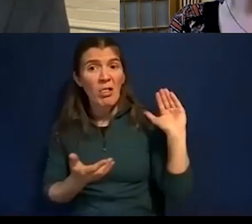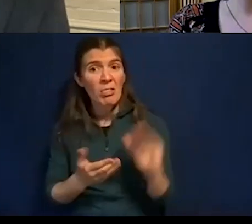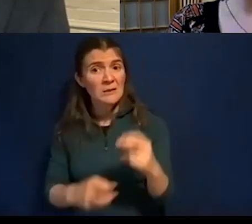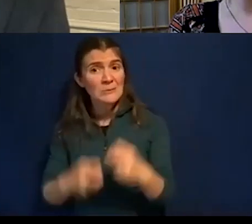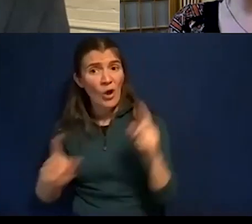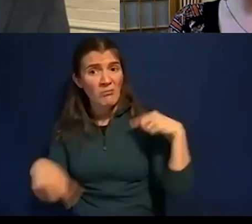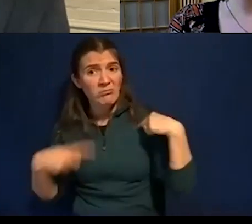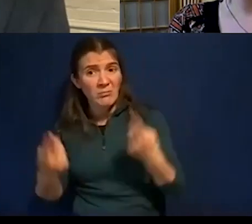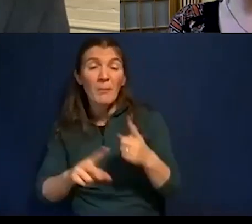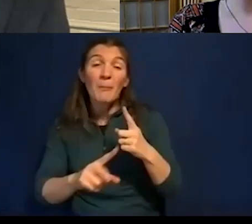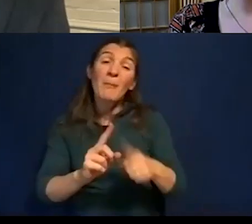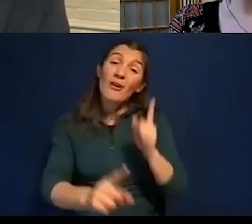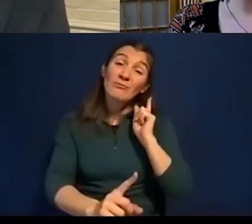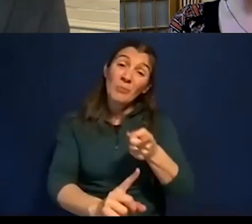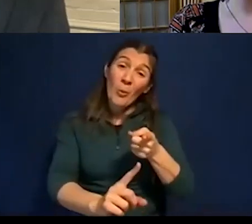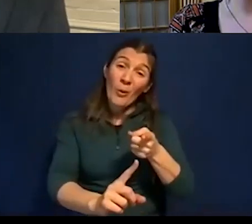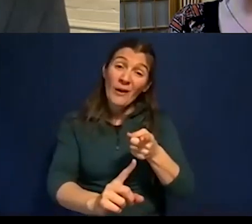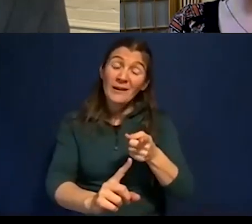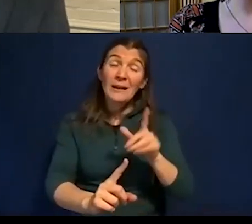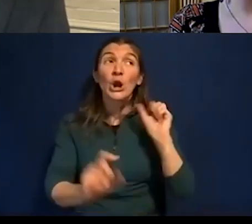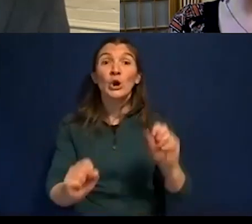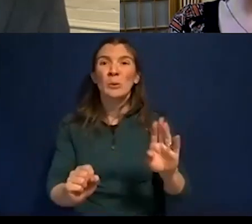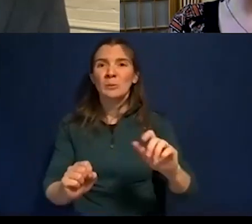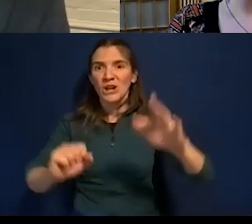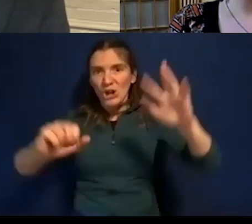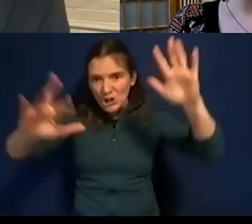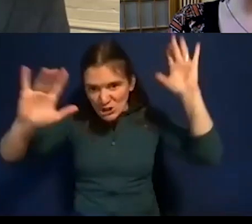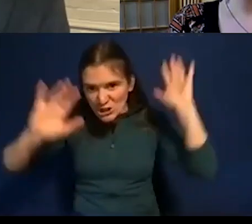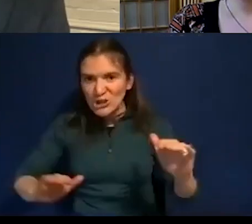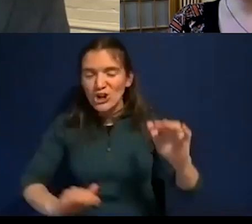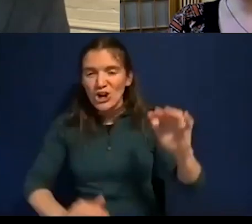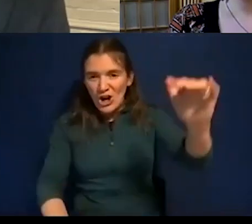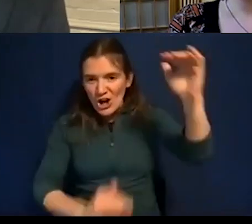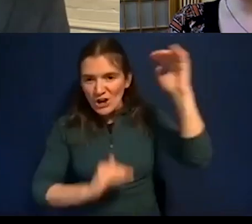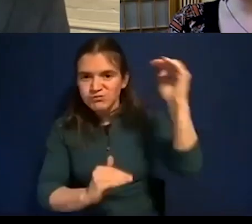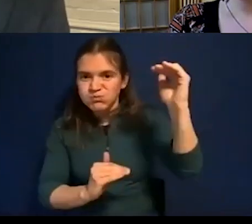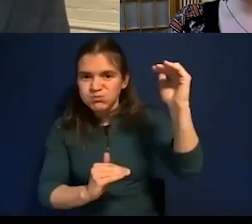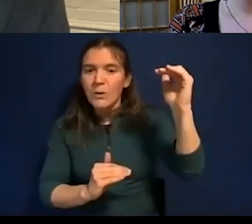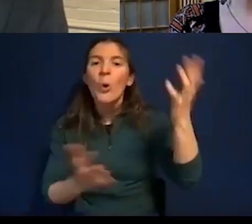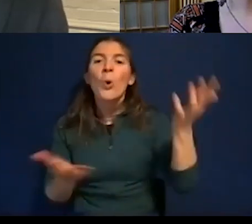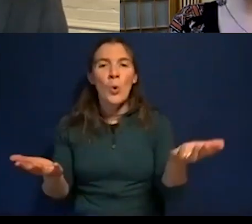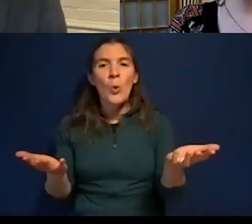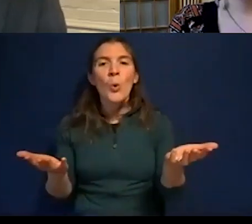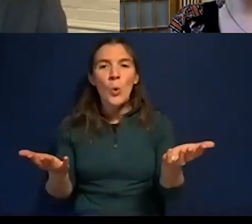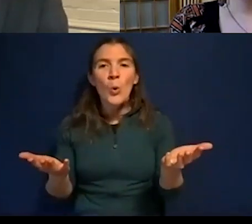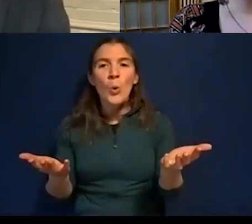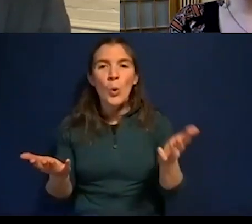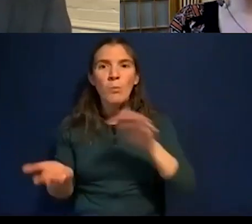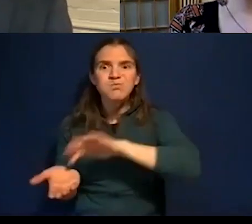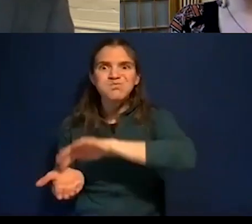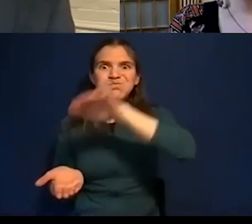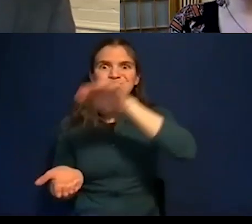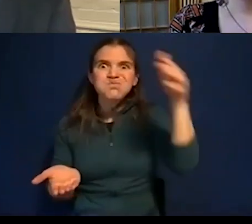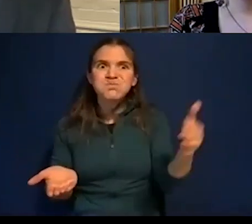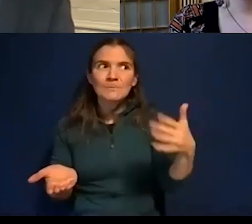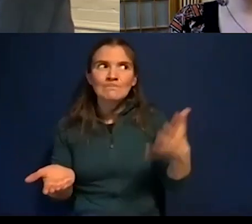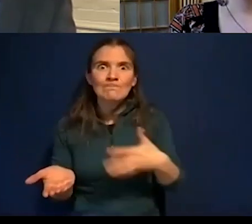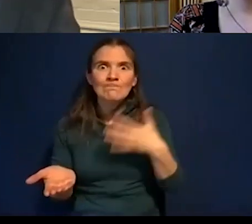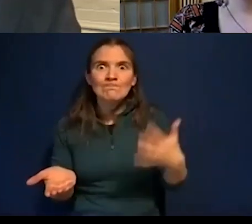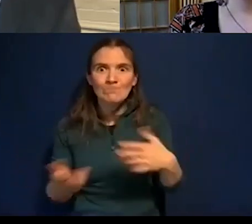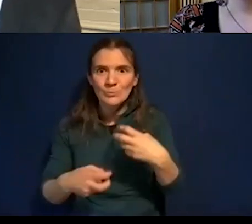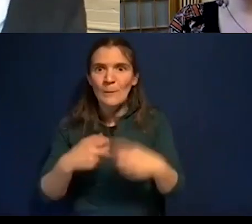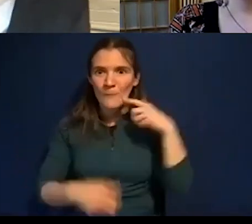us, although, as you point out, you know, in periods of, you know, winters with a lot of snowfall, it can collect there in a way that is